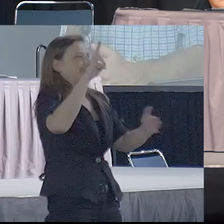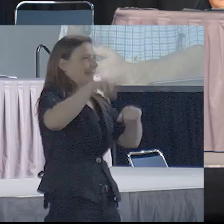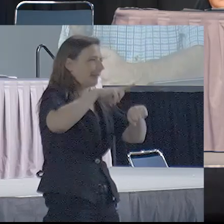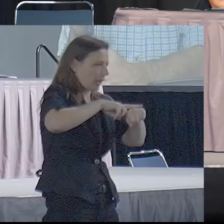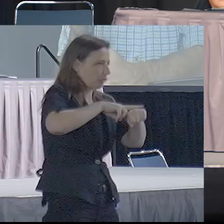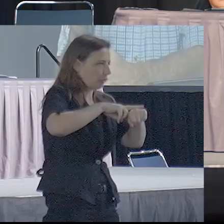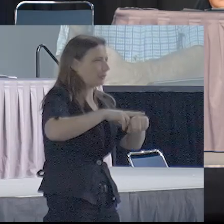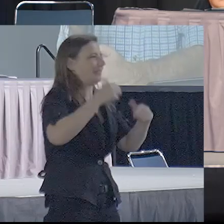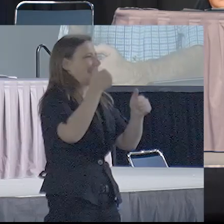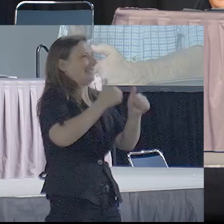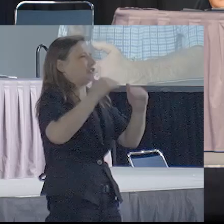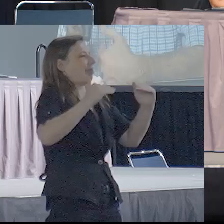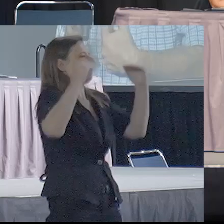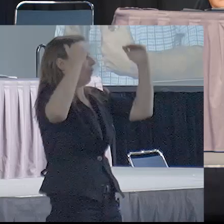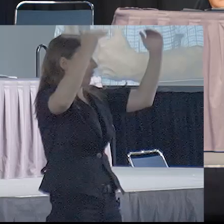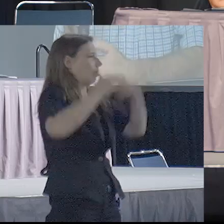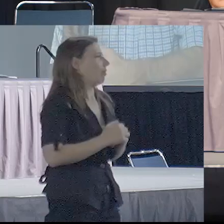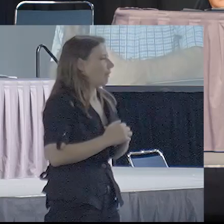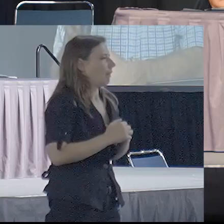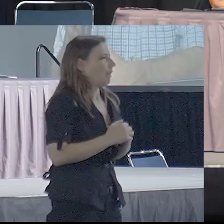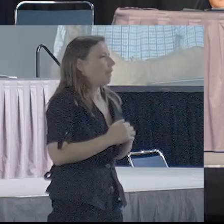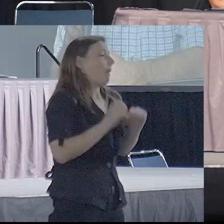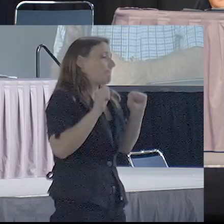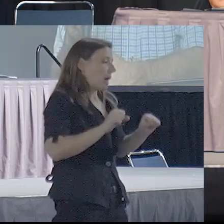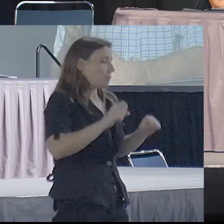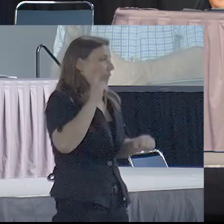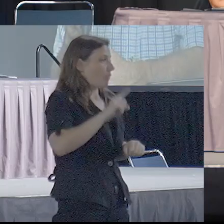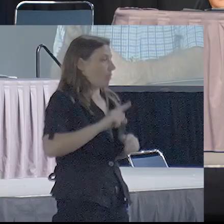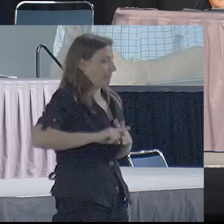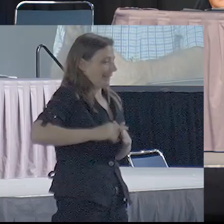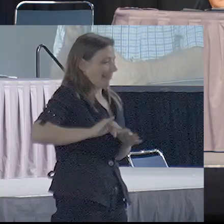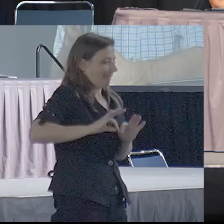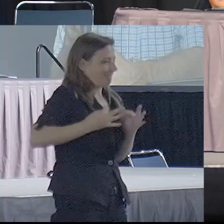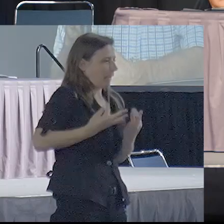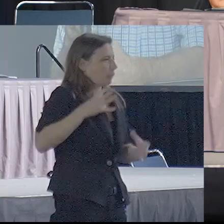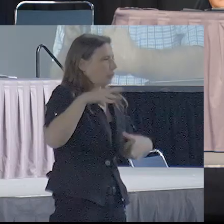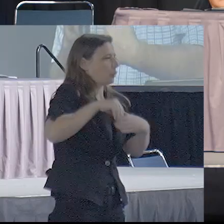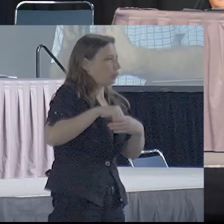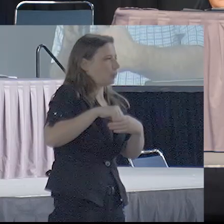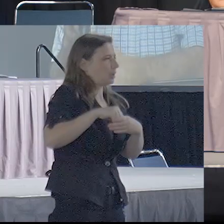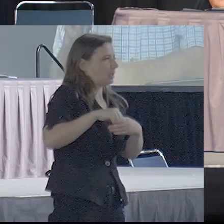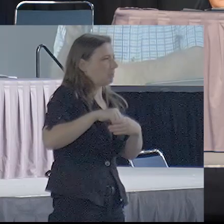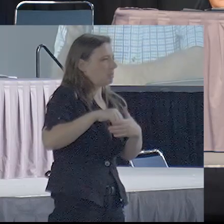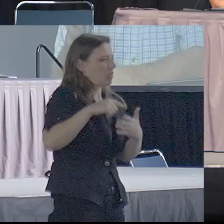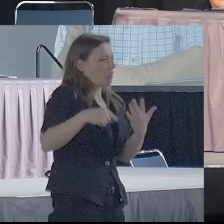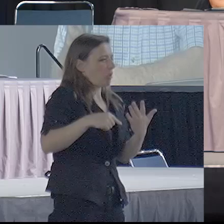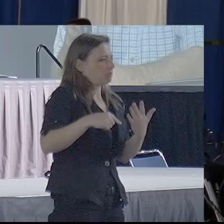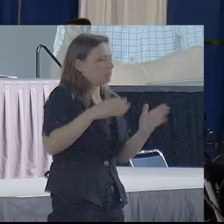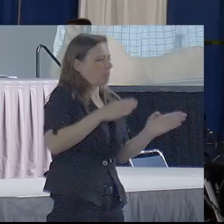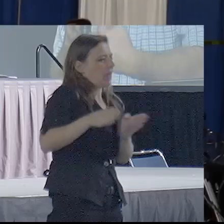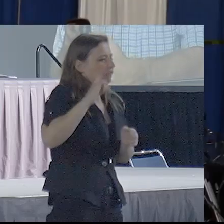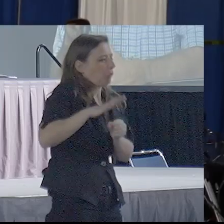it's possible for that family to be included in those local disaster